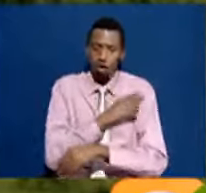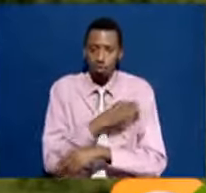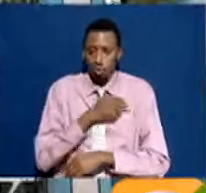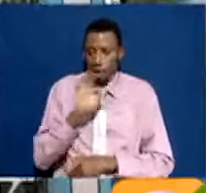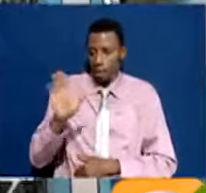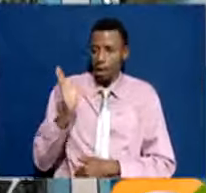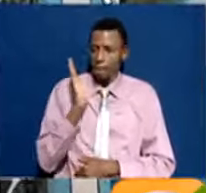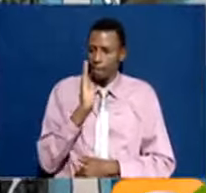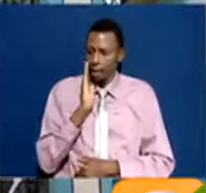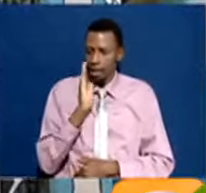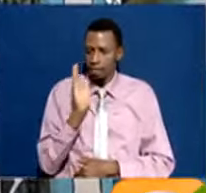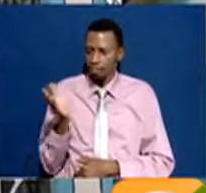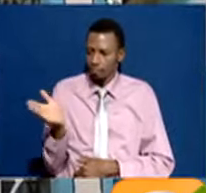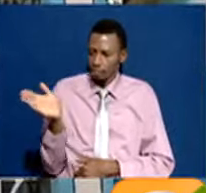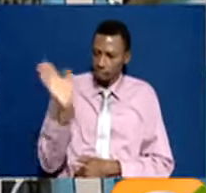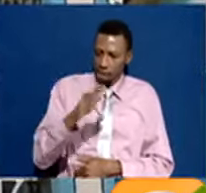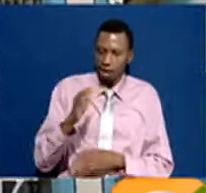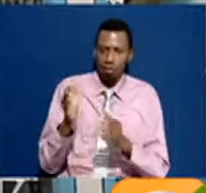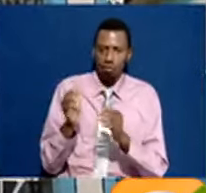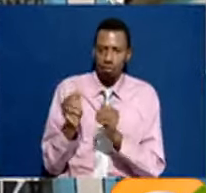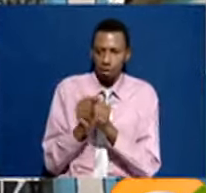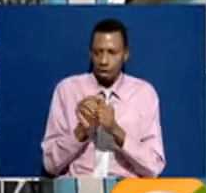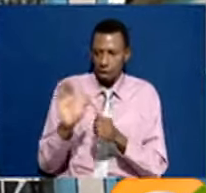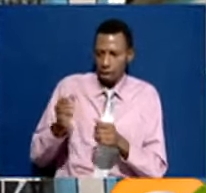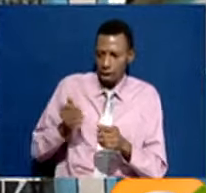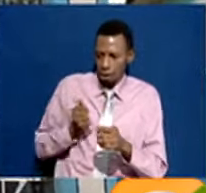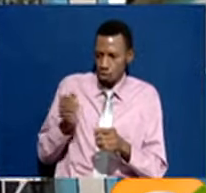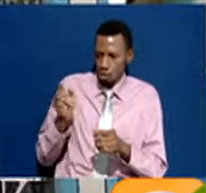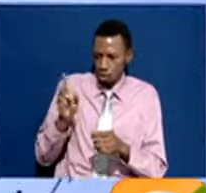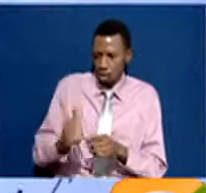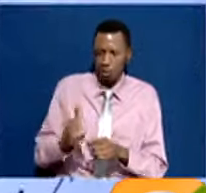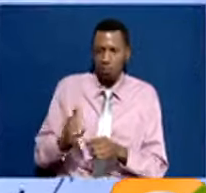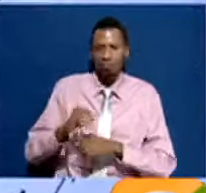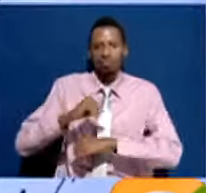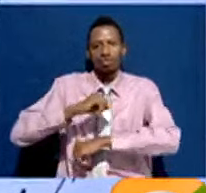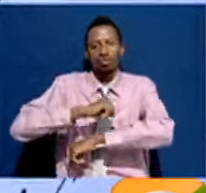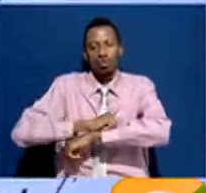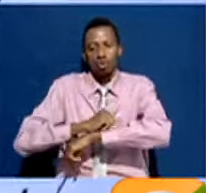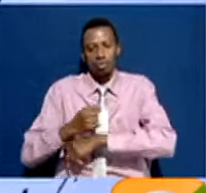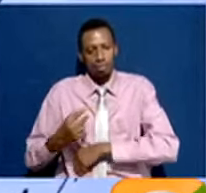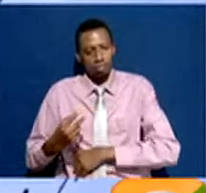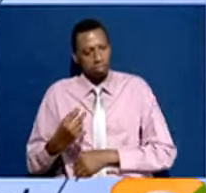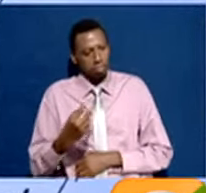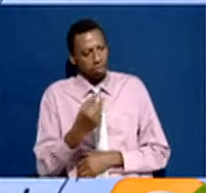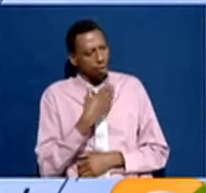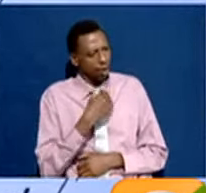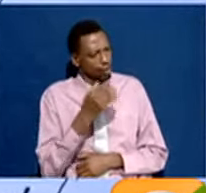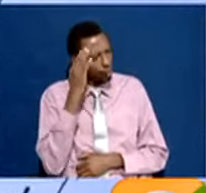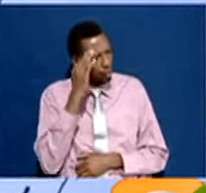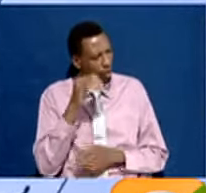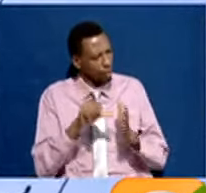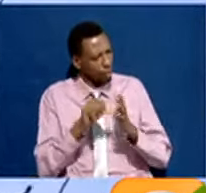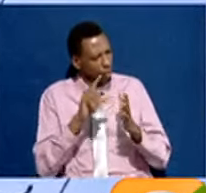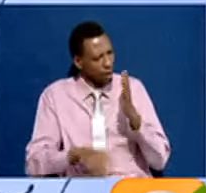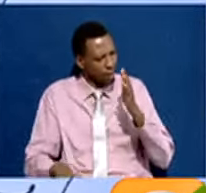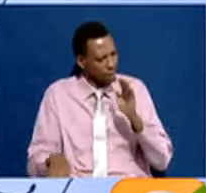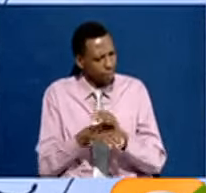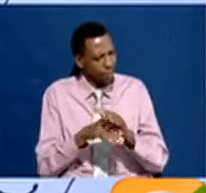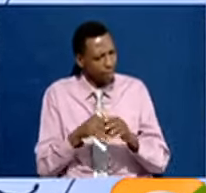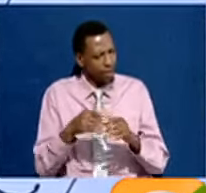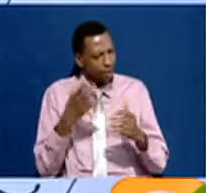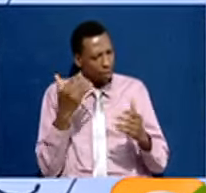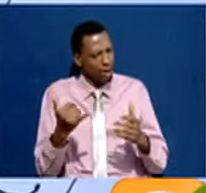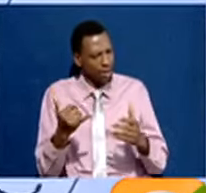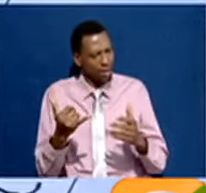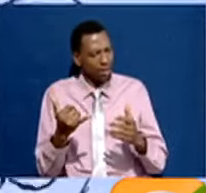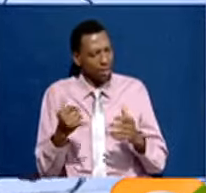mother returned her daughter back to school and sought to find answers on why her child was punished and suspended. She, however,